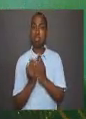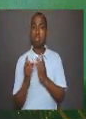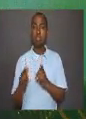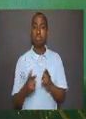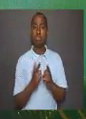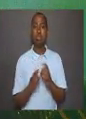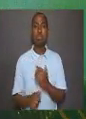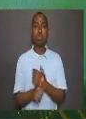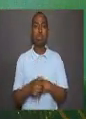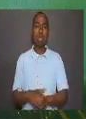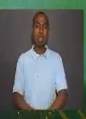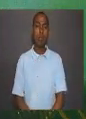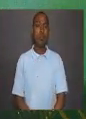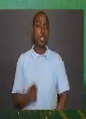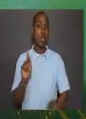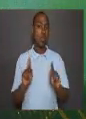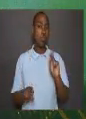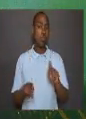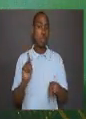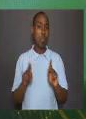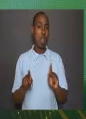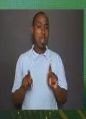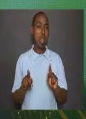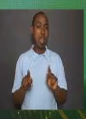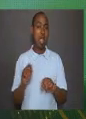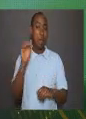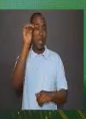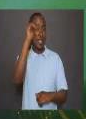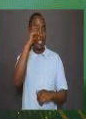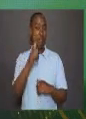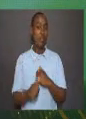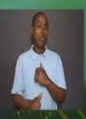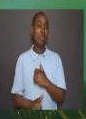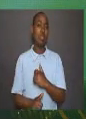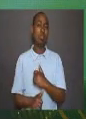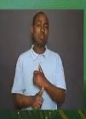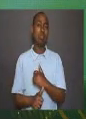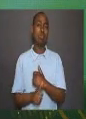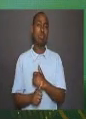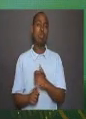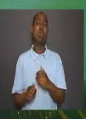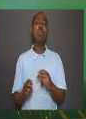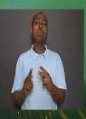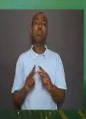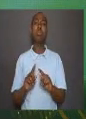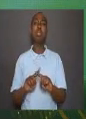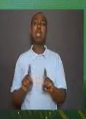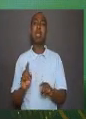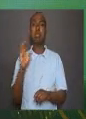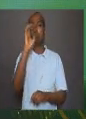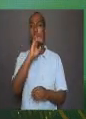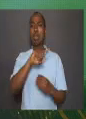People infected with AIDS live in various areas of Ethiopia,